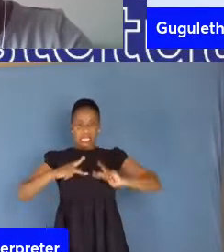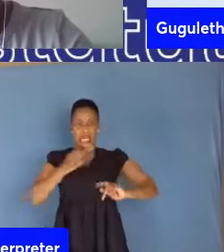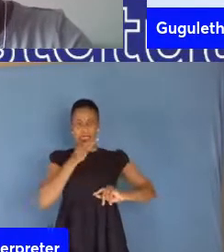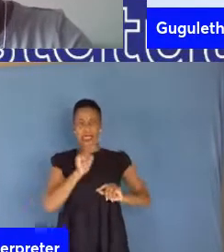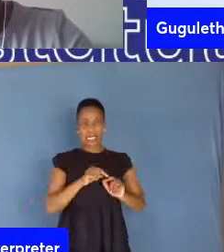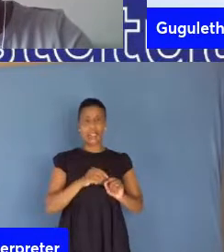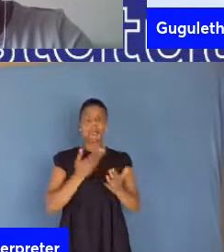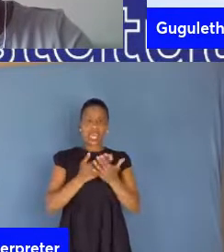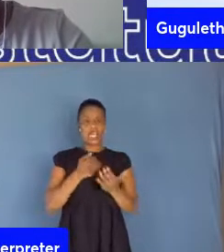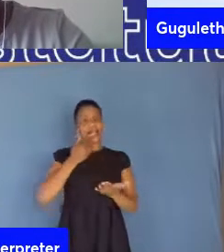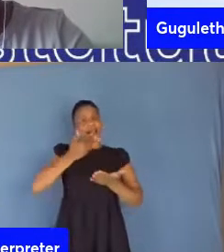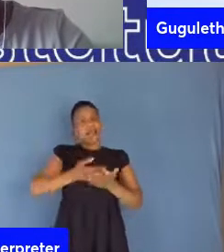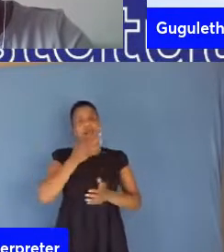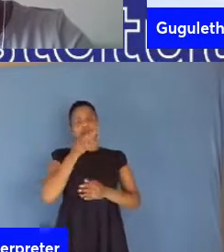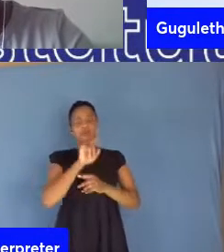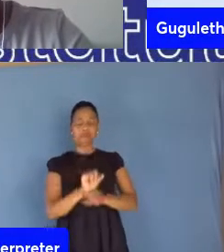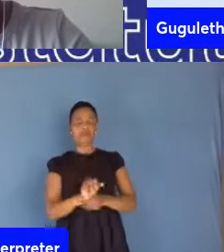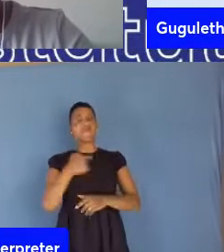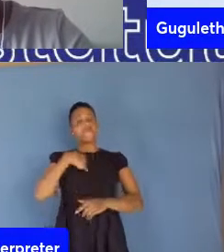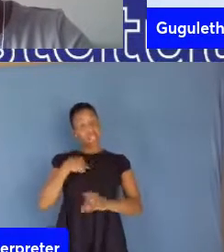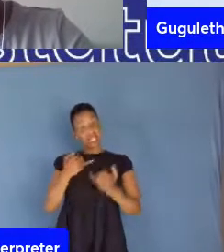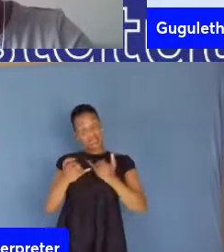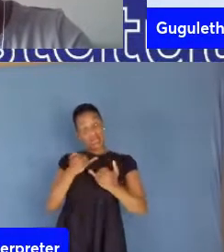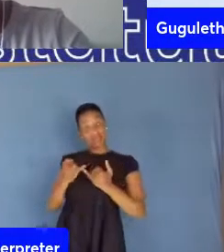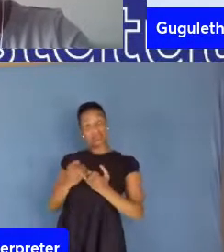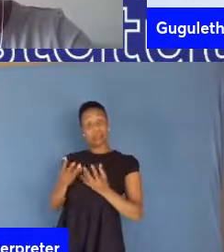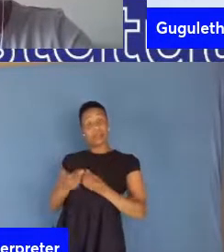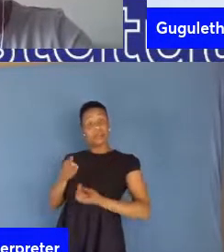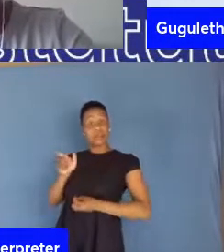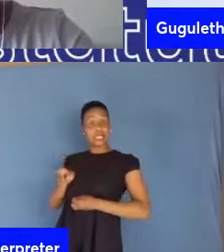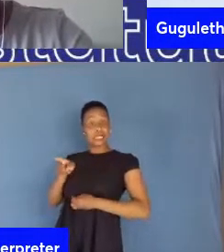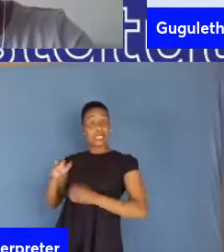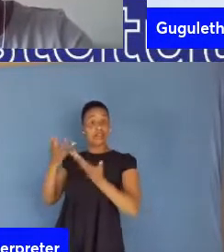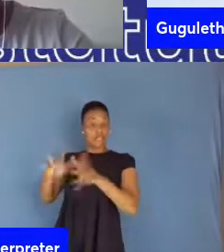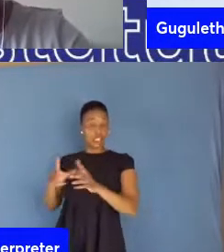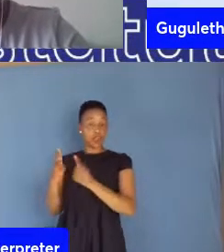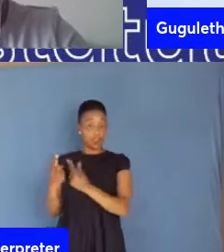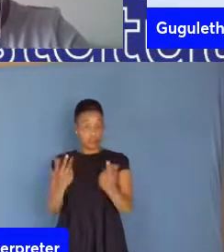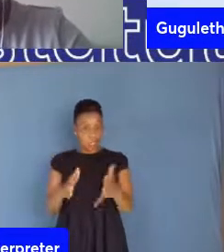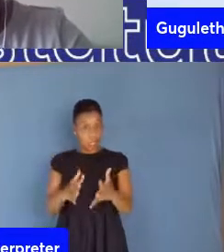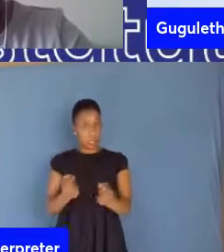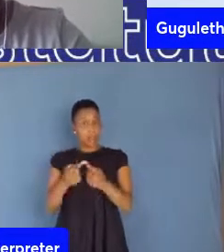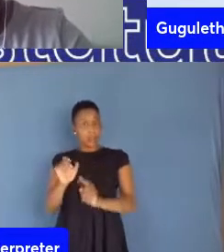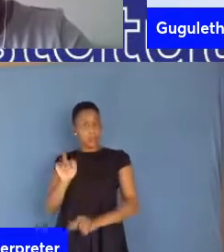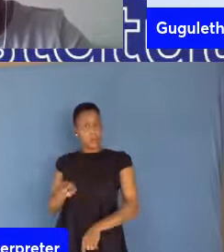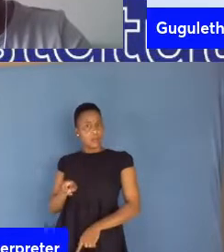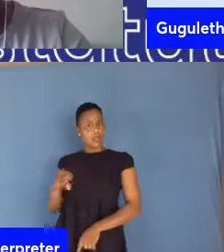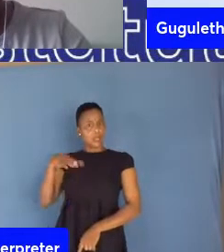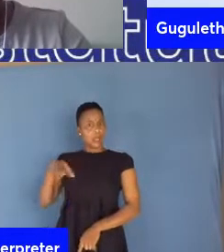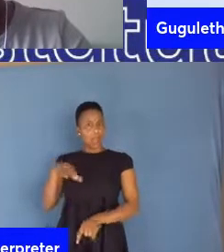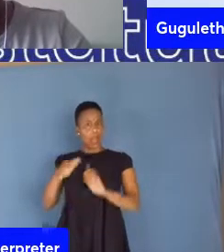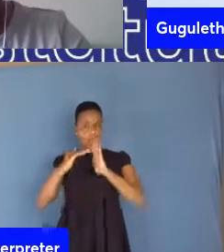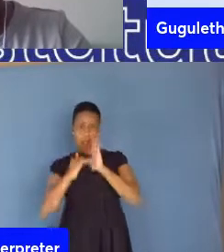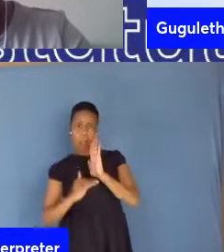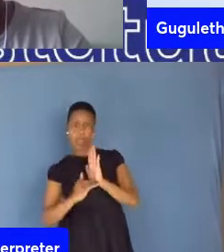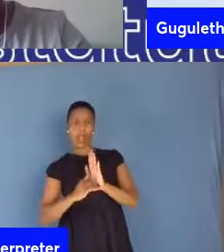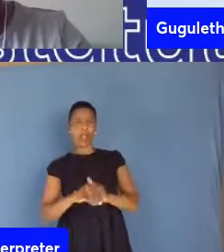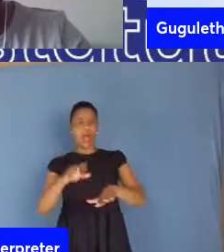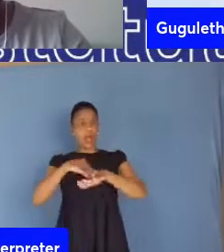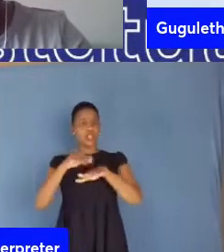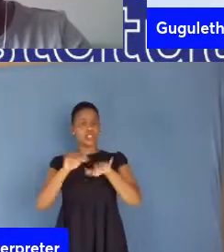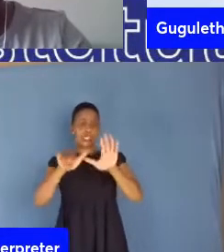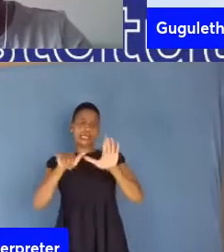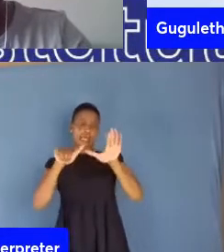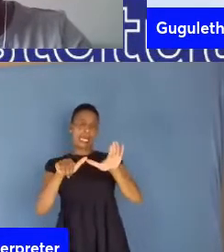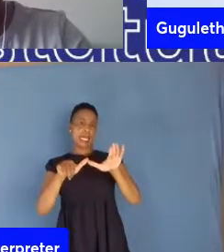sex with this person, and then this person is a young girl who's under age of 16. So in terms of the law,